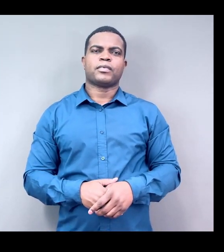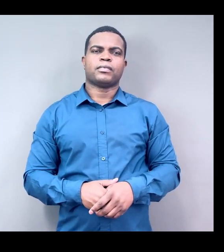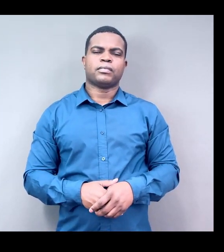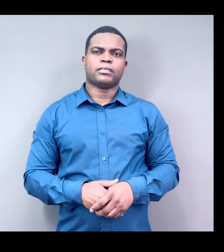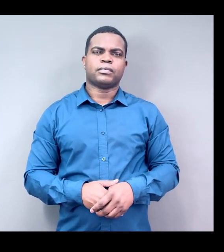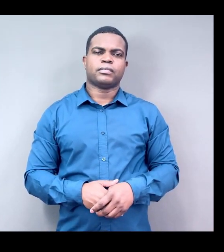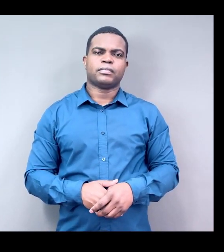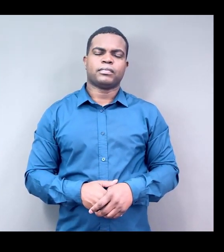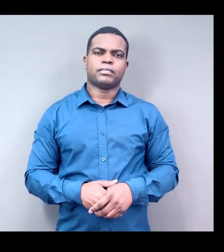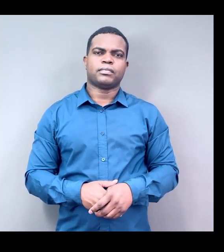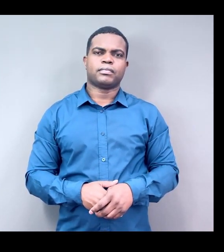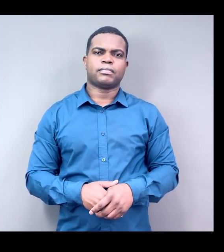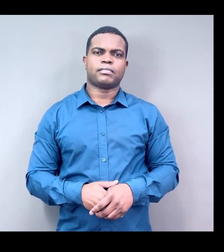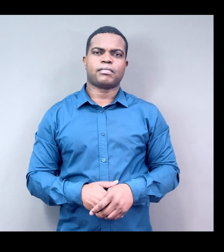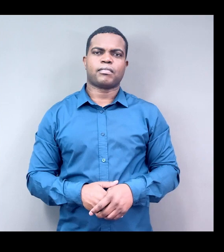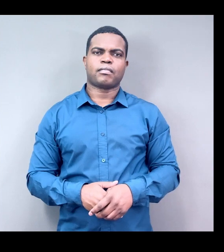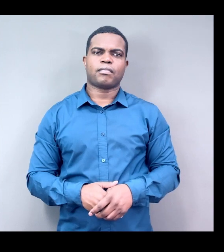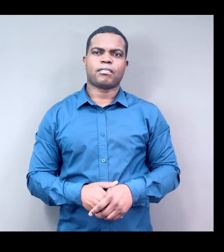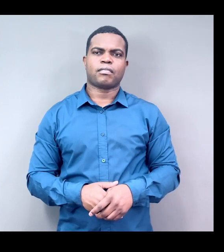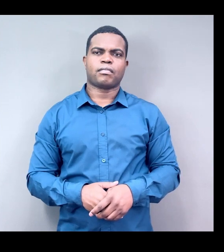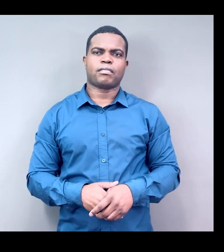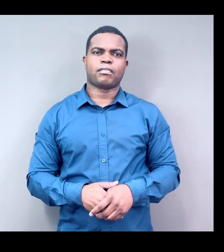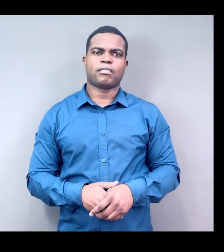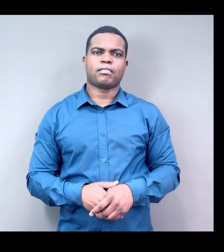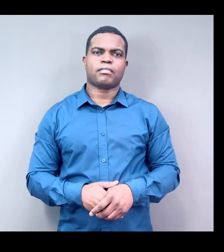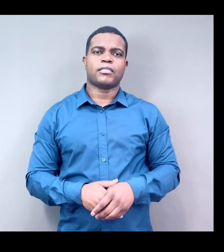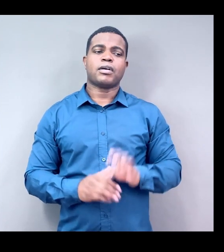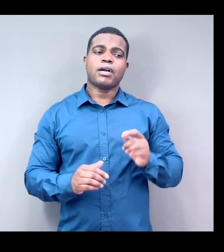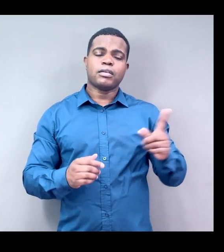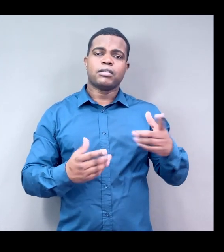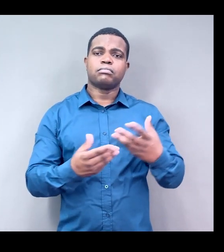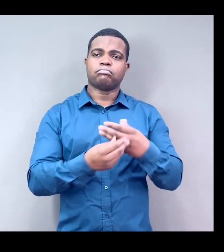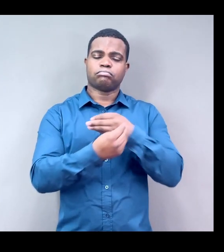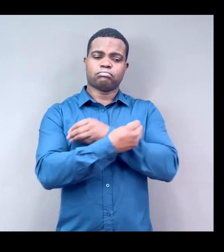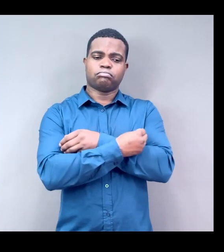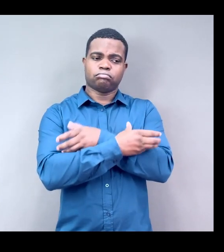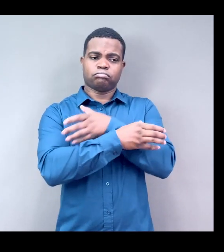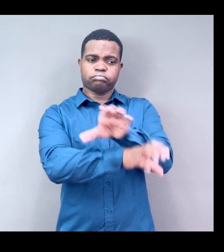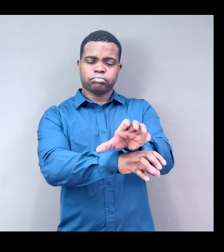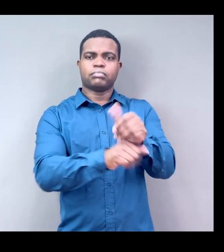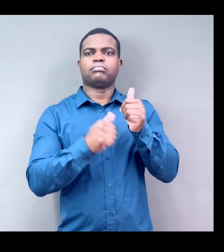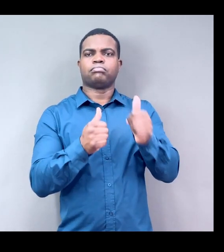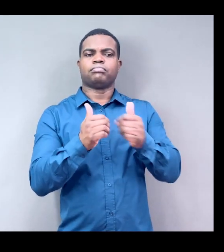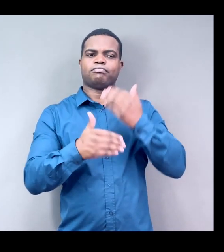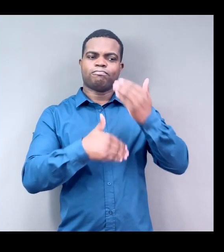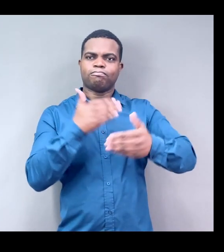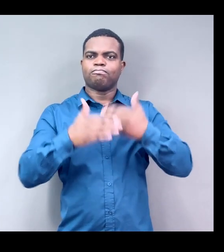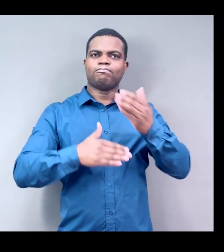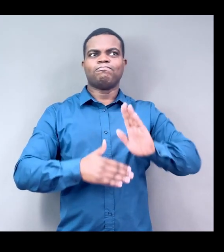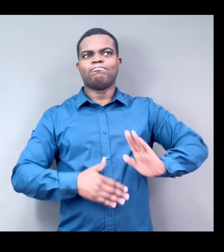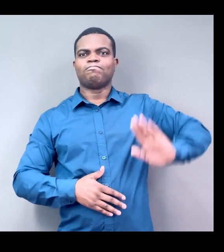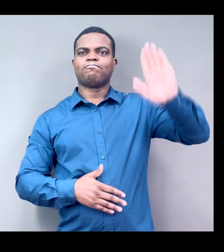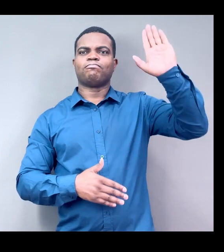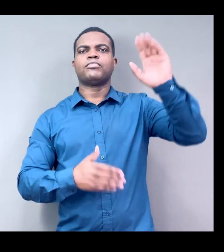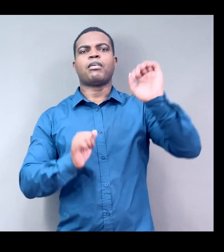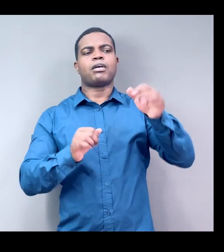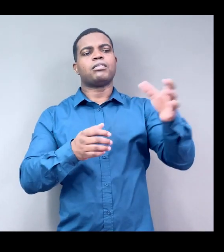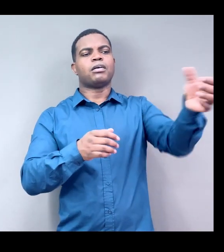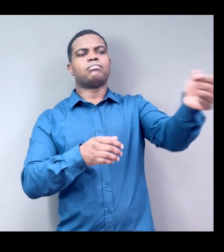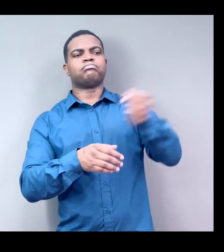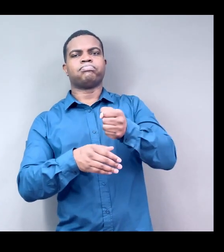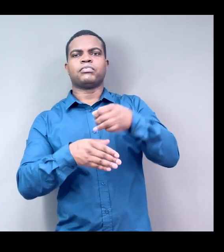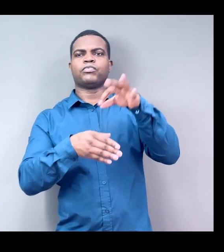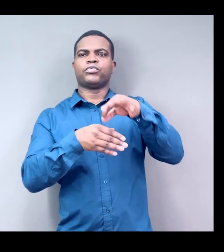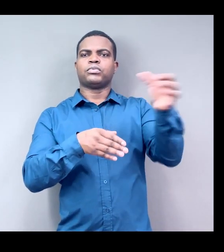to get elected to the